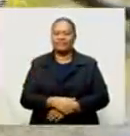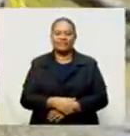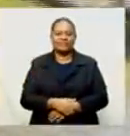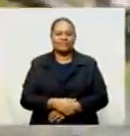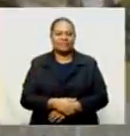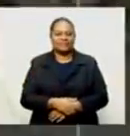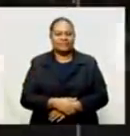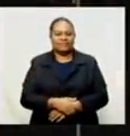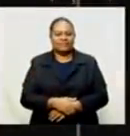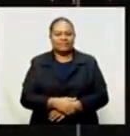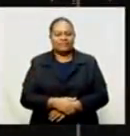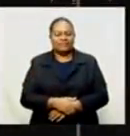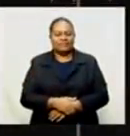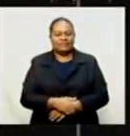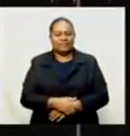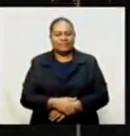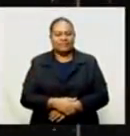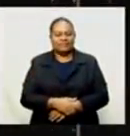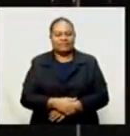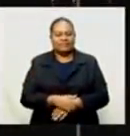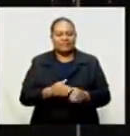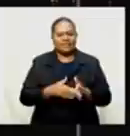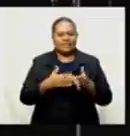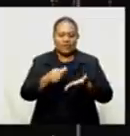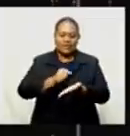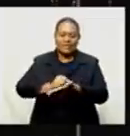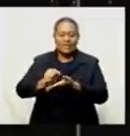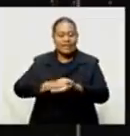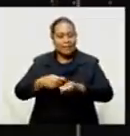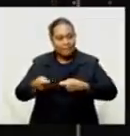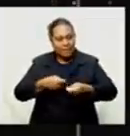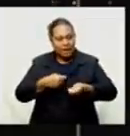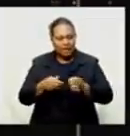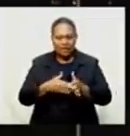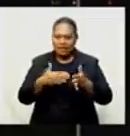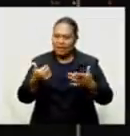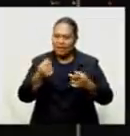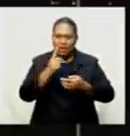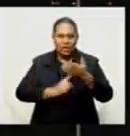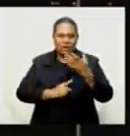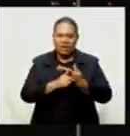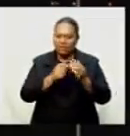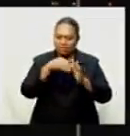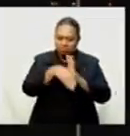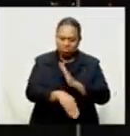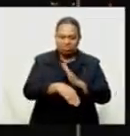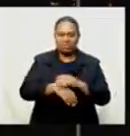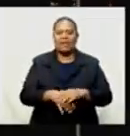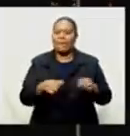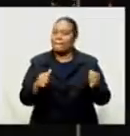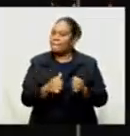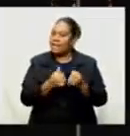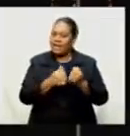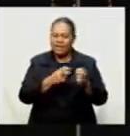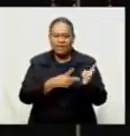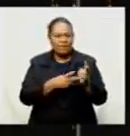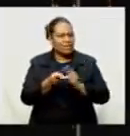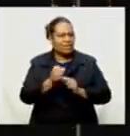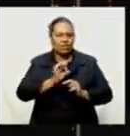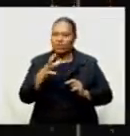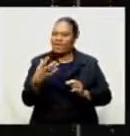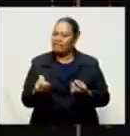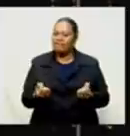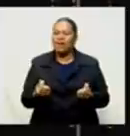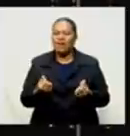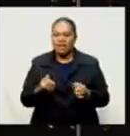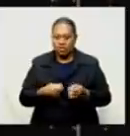FBC News. Sales at the Lautoka market continue to plummet, with vendors saying that many Fijians don't have money to spend. It's